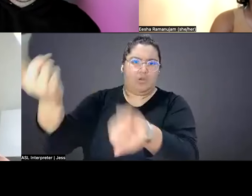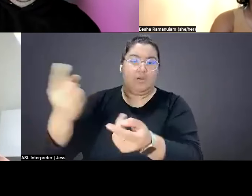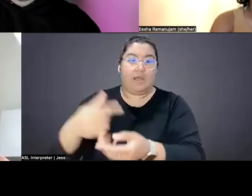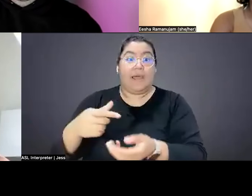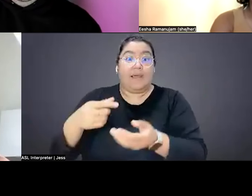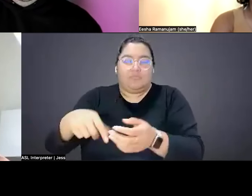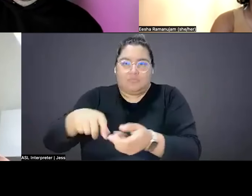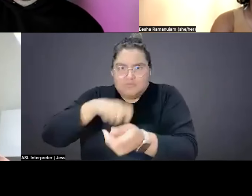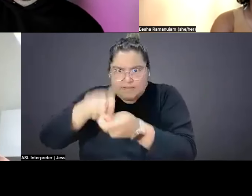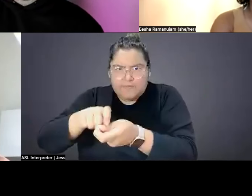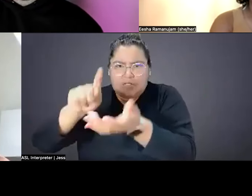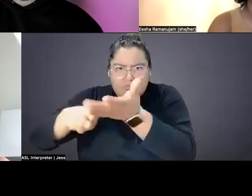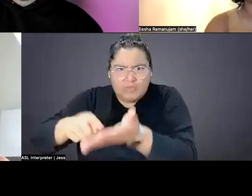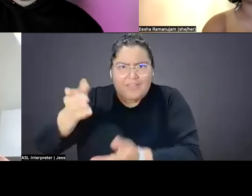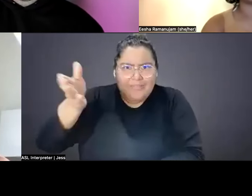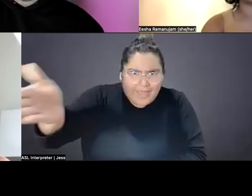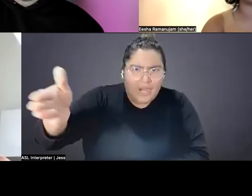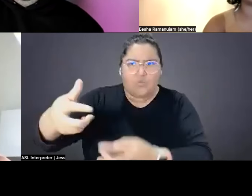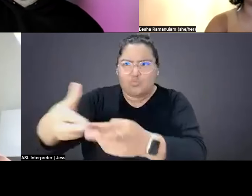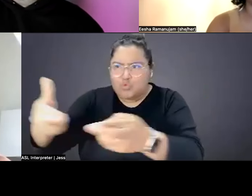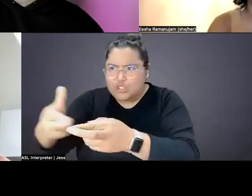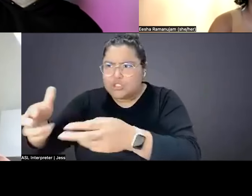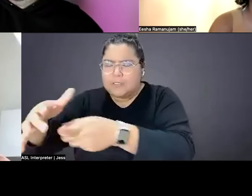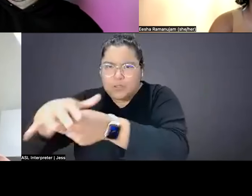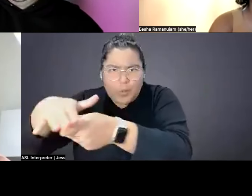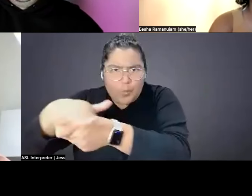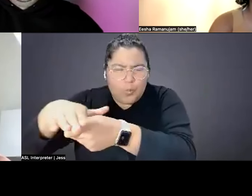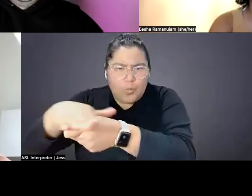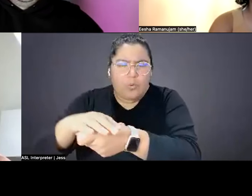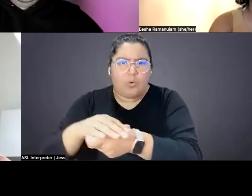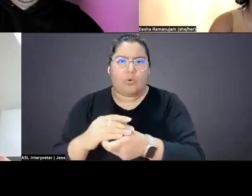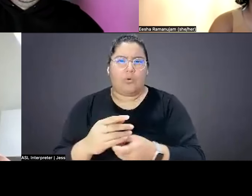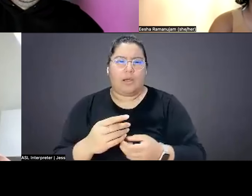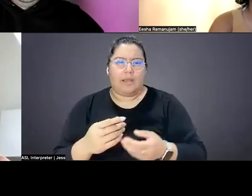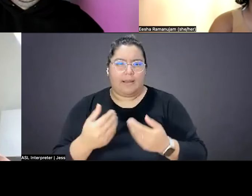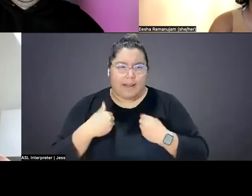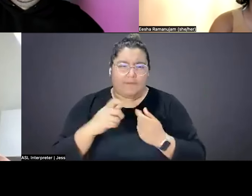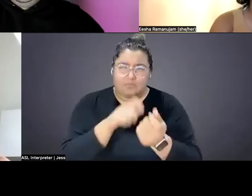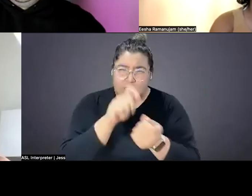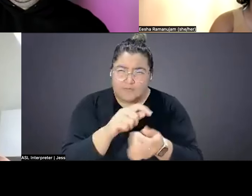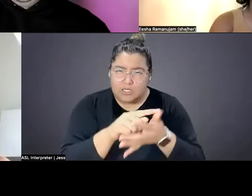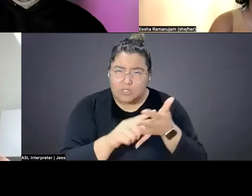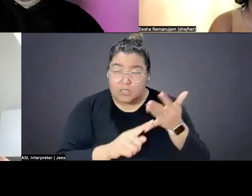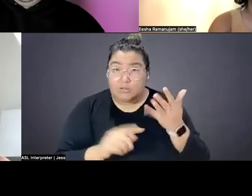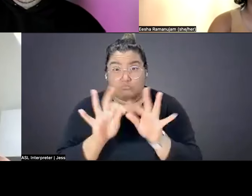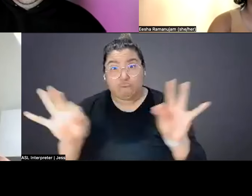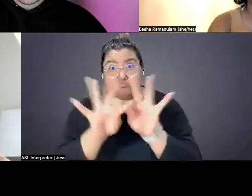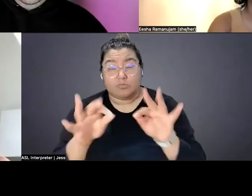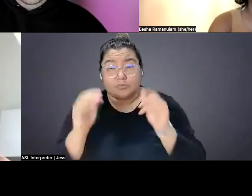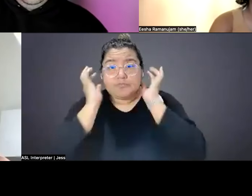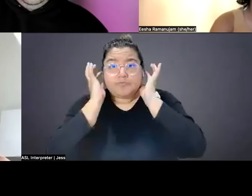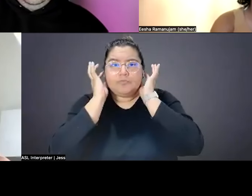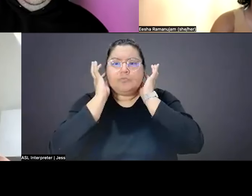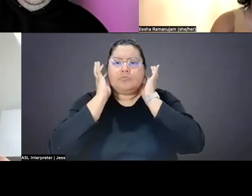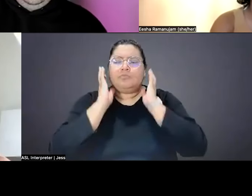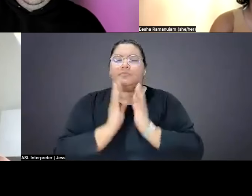Minneapolis, regionally and locally, and be really precise in that is really subversive, I think. Do you all